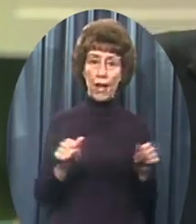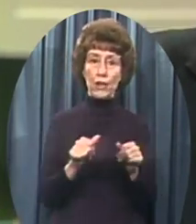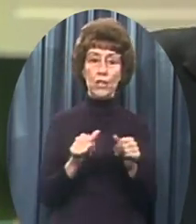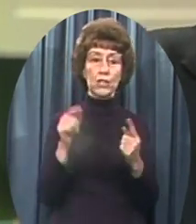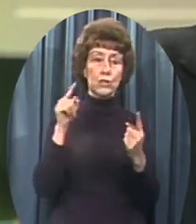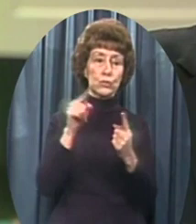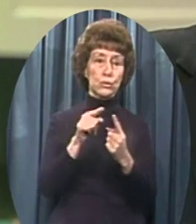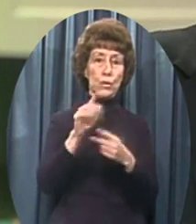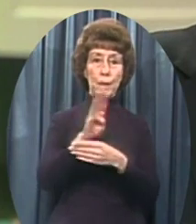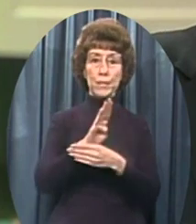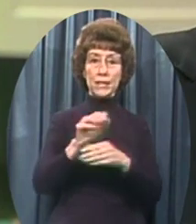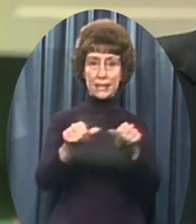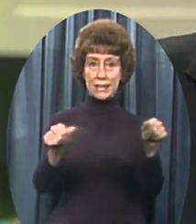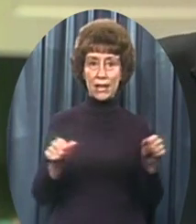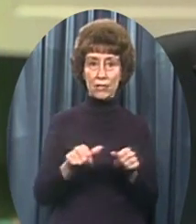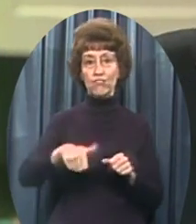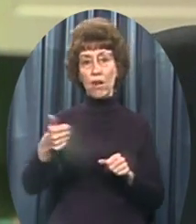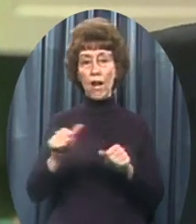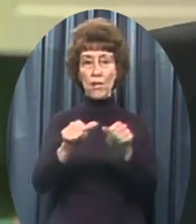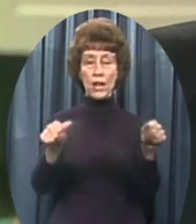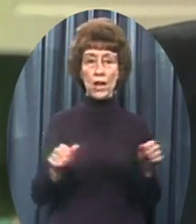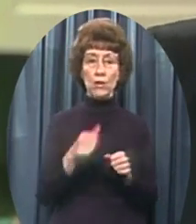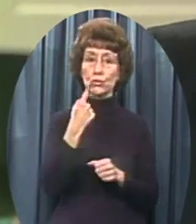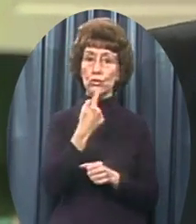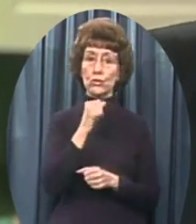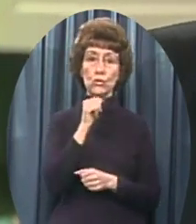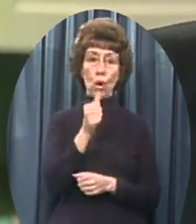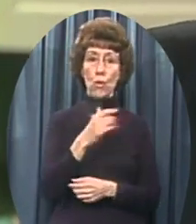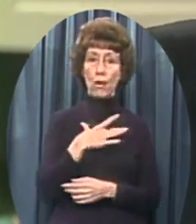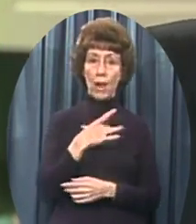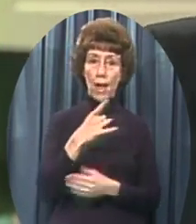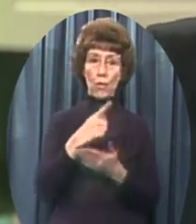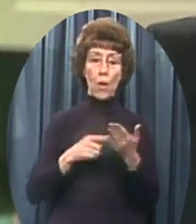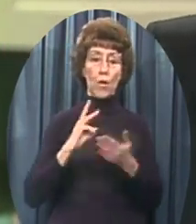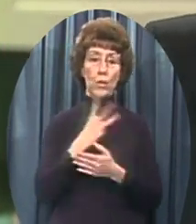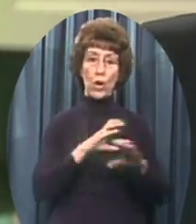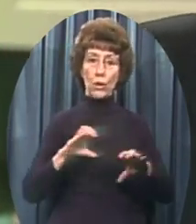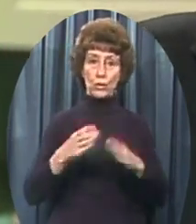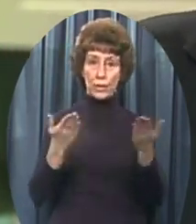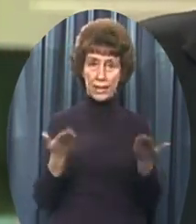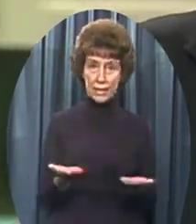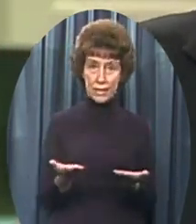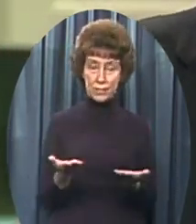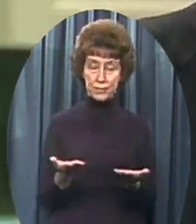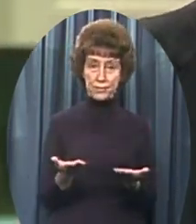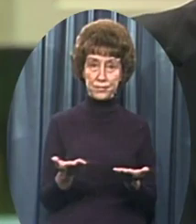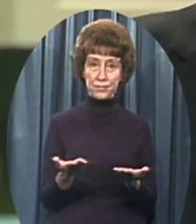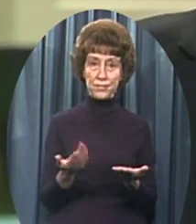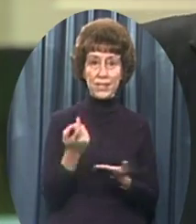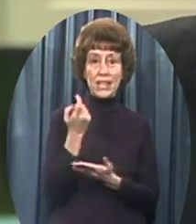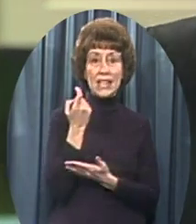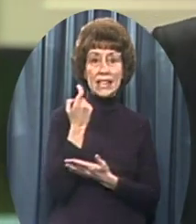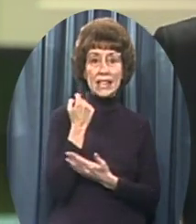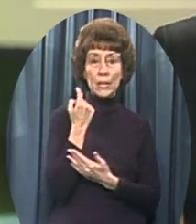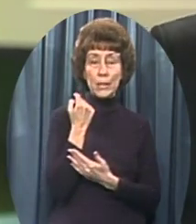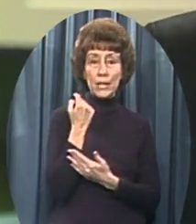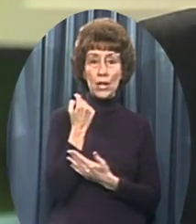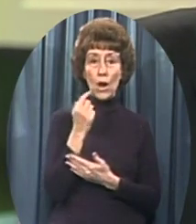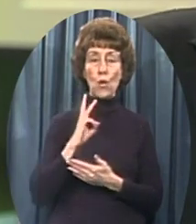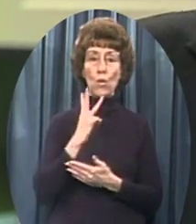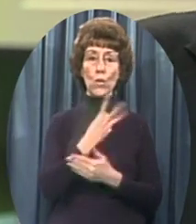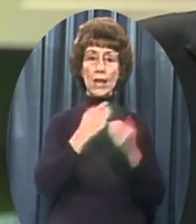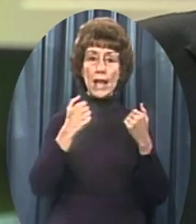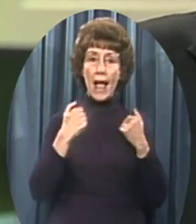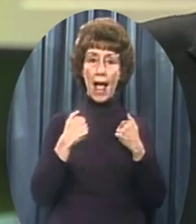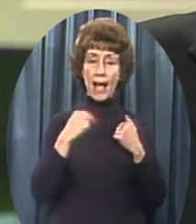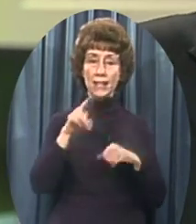to the business realm and other areas who don't like what we're doing. Recently, in order to clear the air, we held